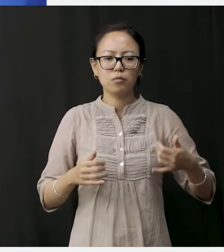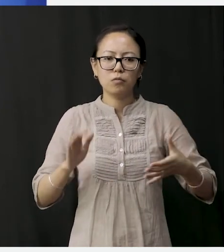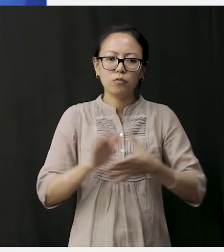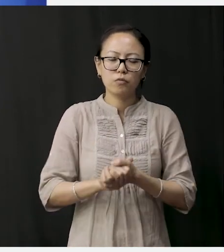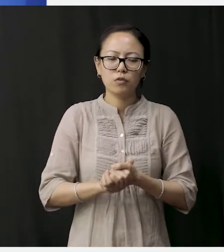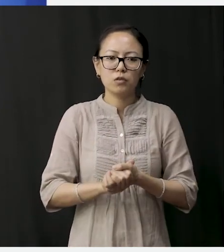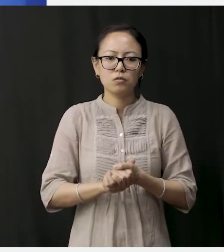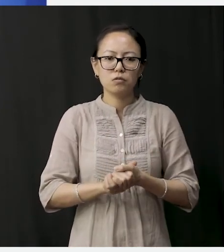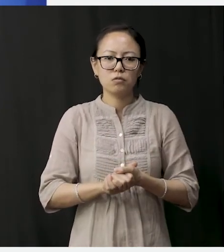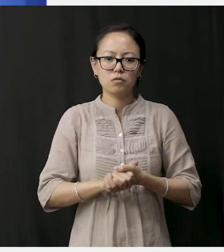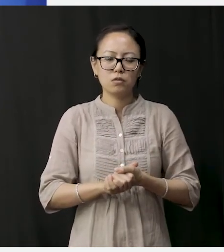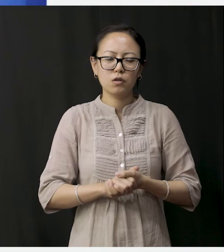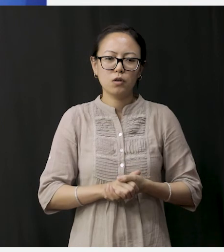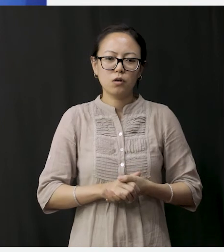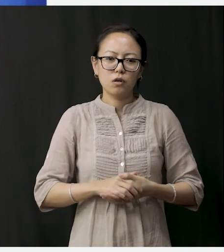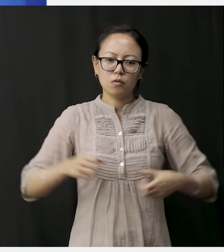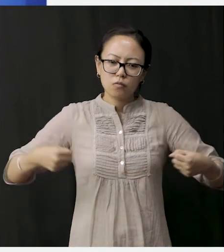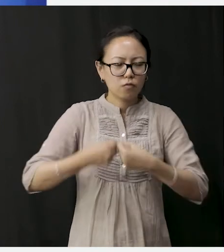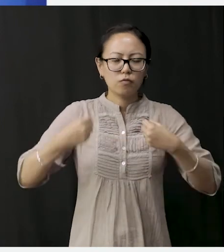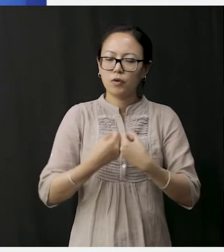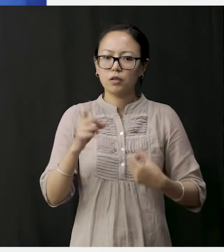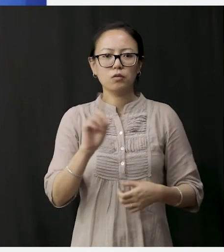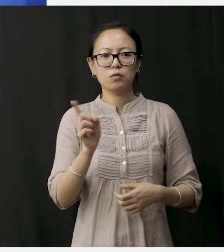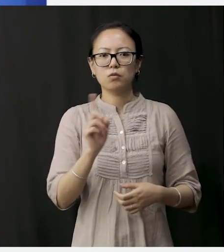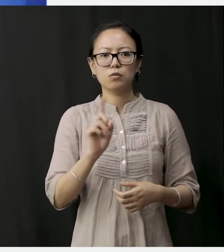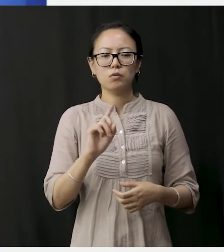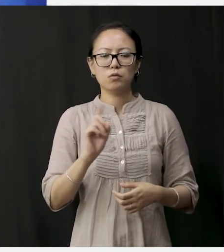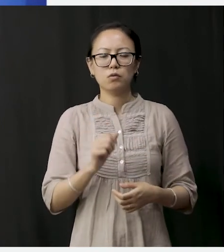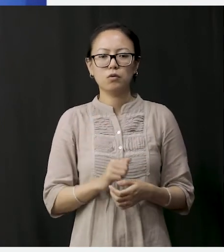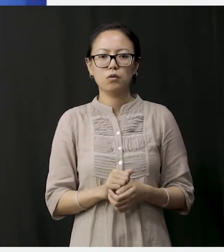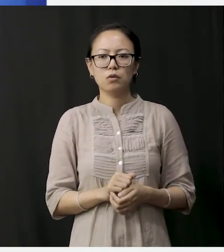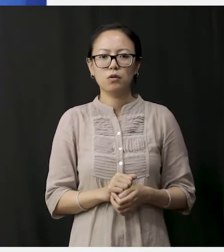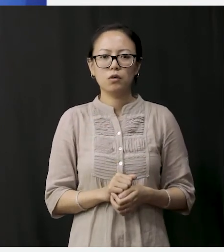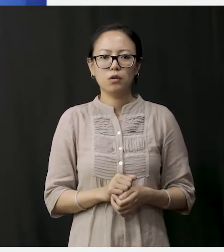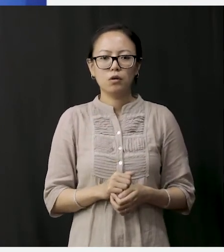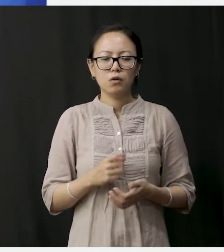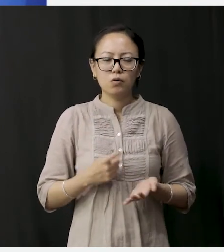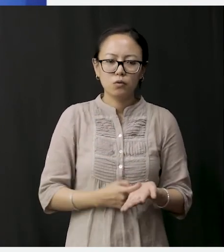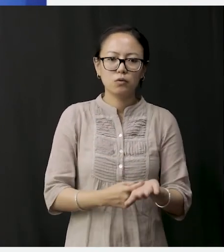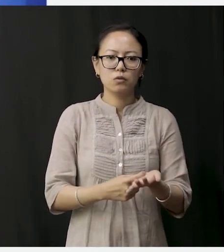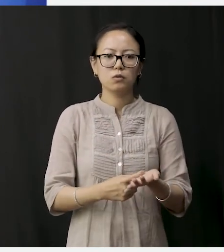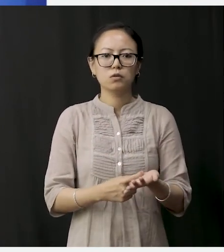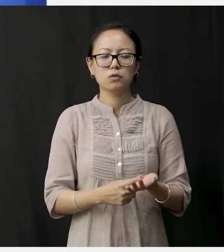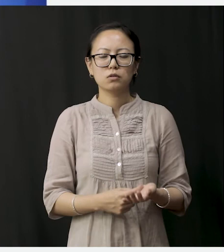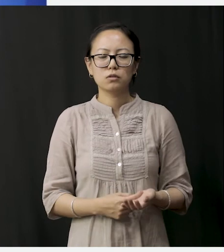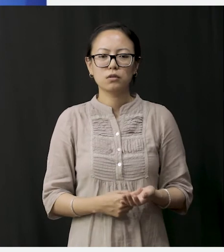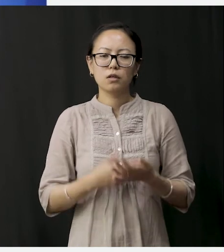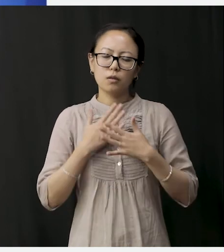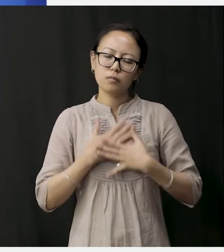you have to discuss among yourself in case you don't like something about them, and then you can settle